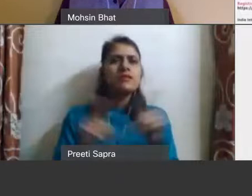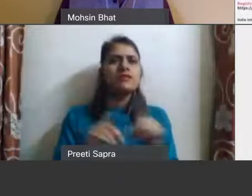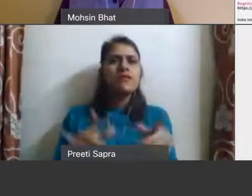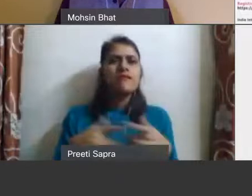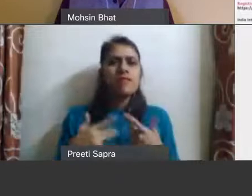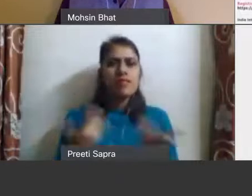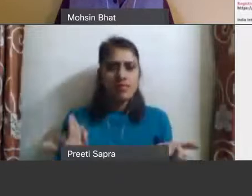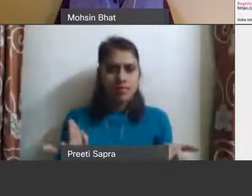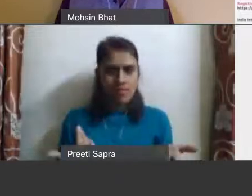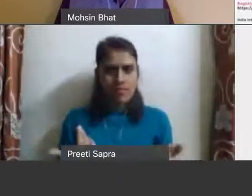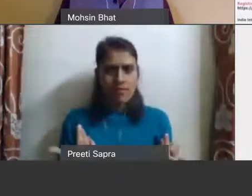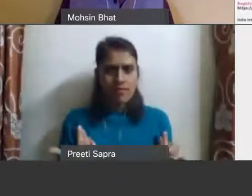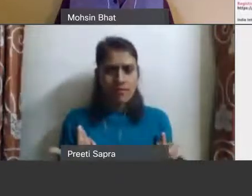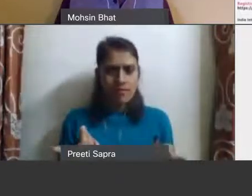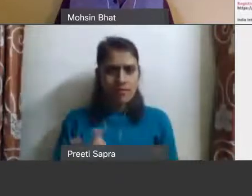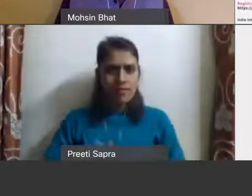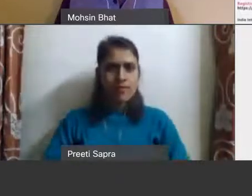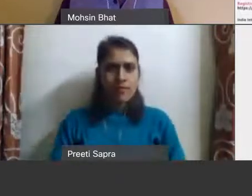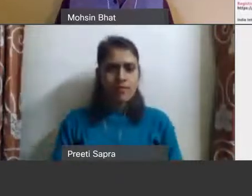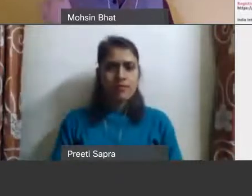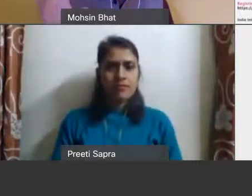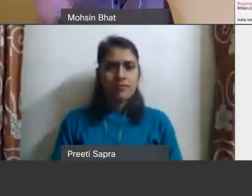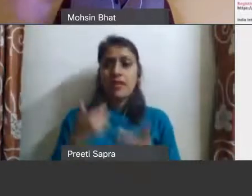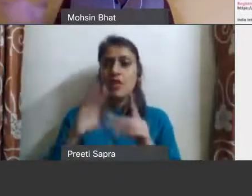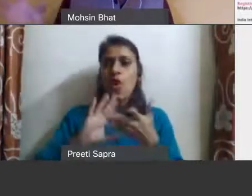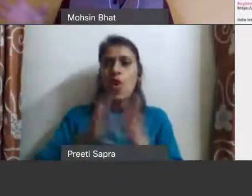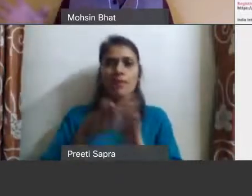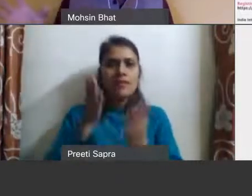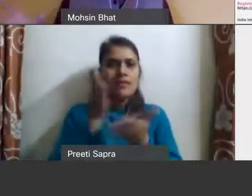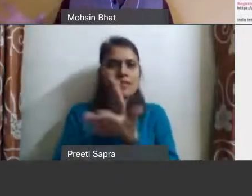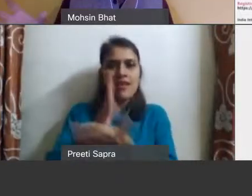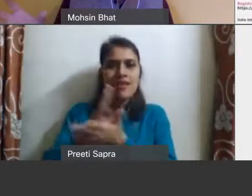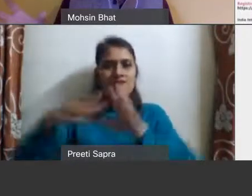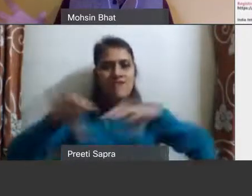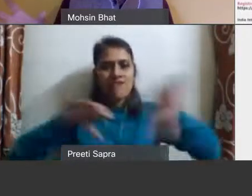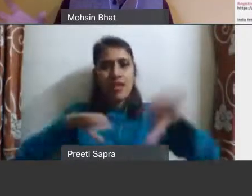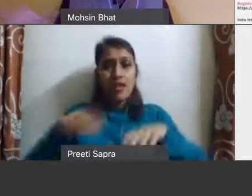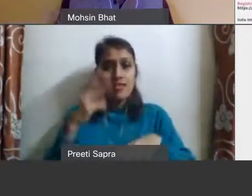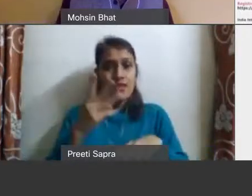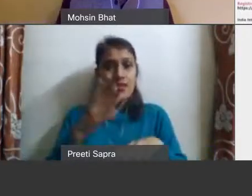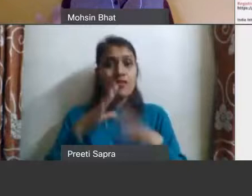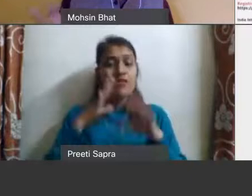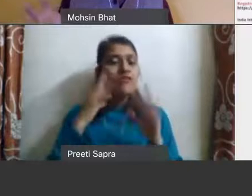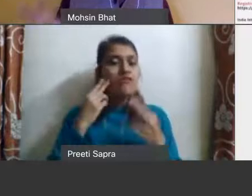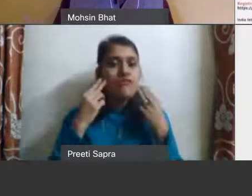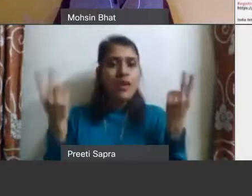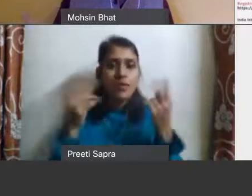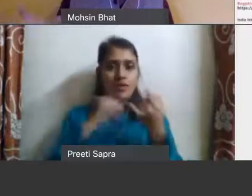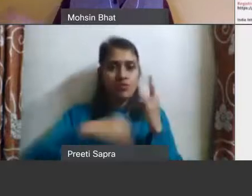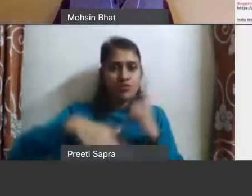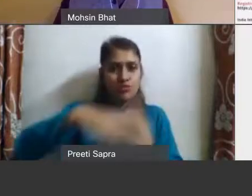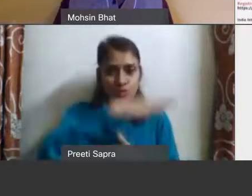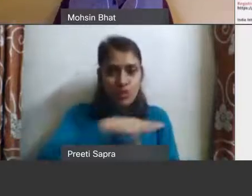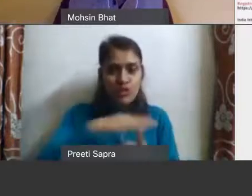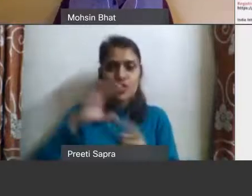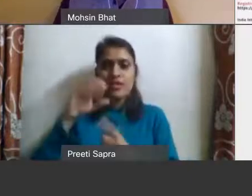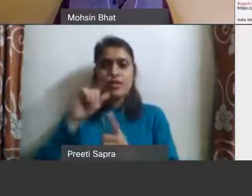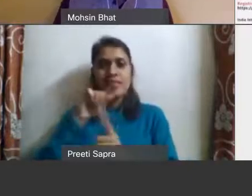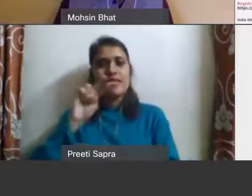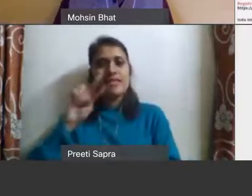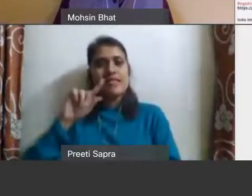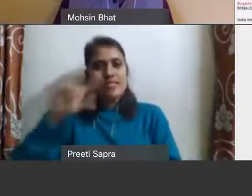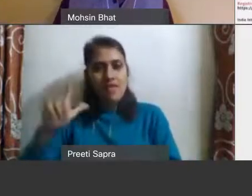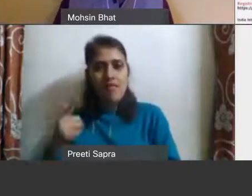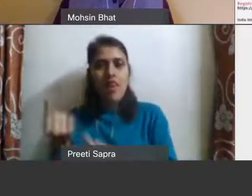happen is there will be a segregation of those three famous typologies of citizenship, the social, civil, and political